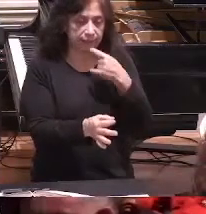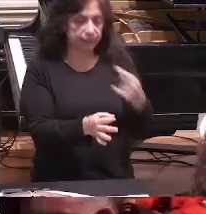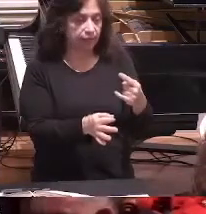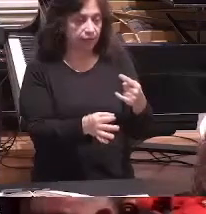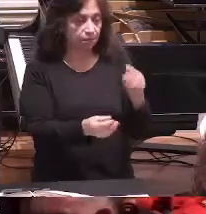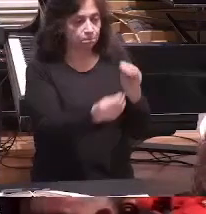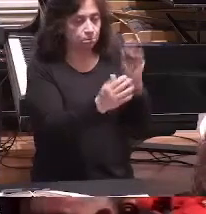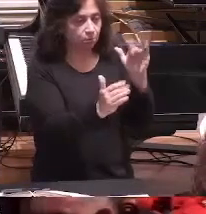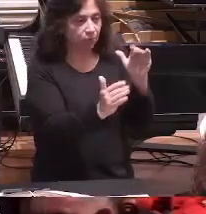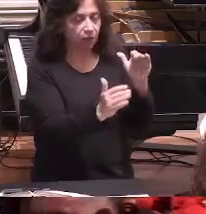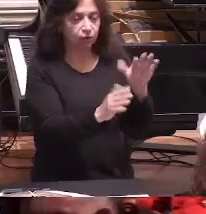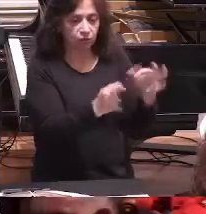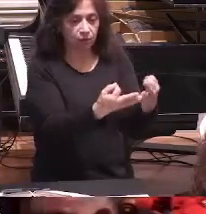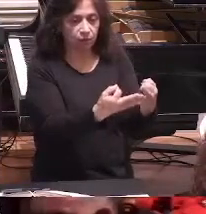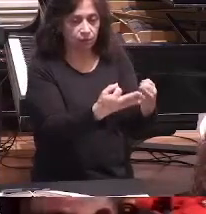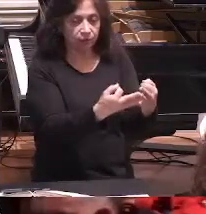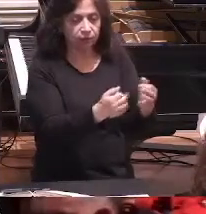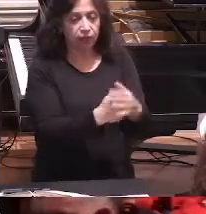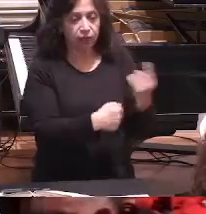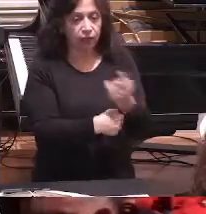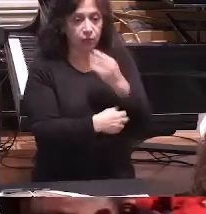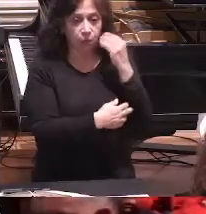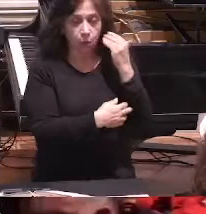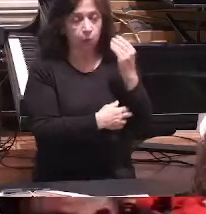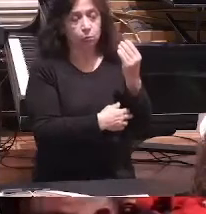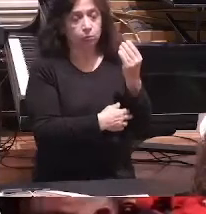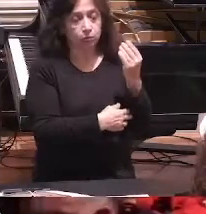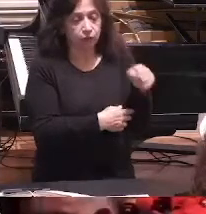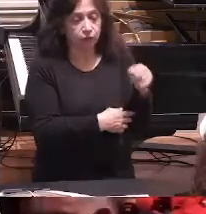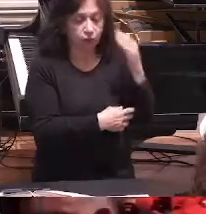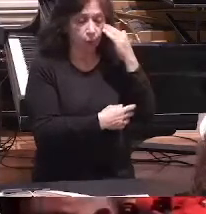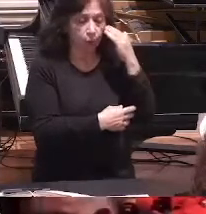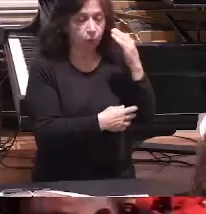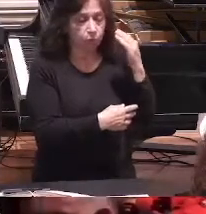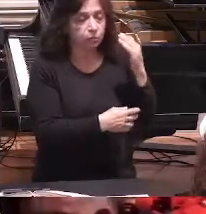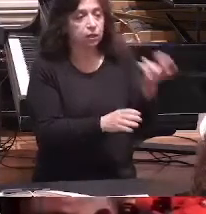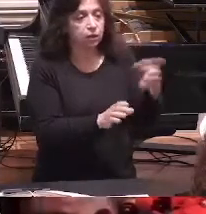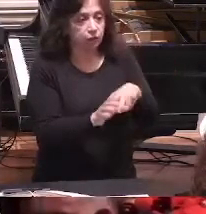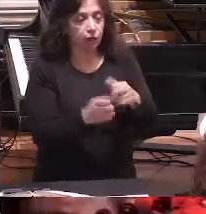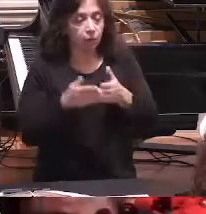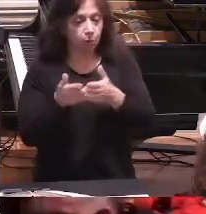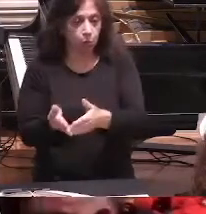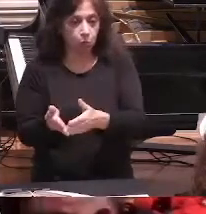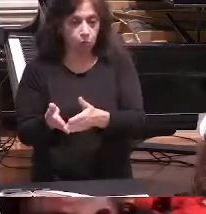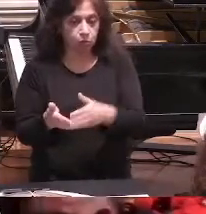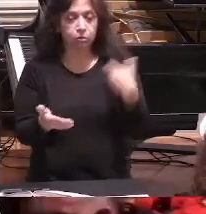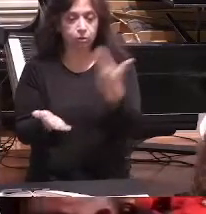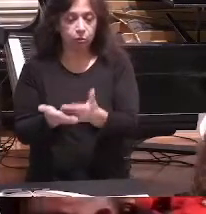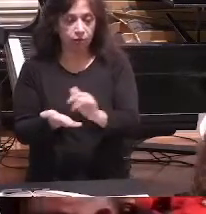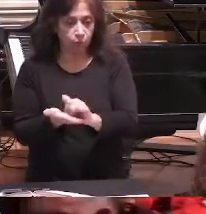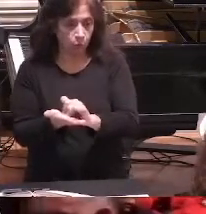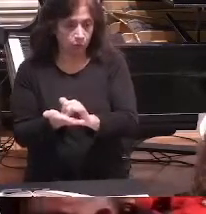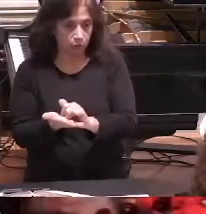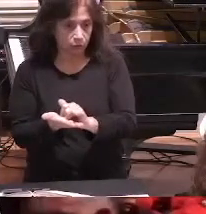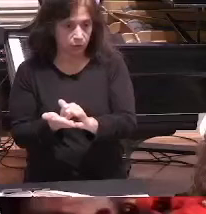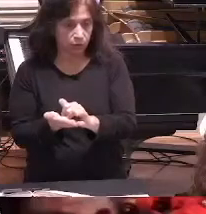her beloveds and the only home she'd ever known, and board a boat bound for New York City